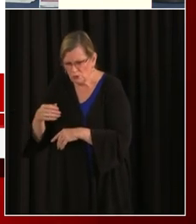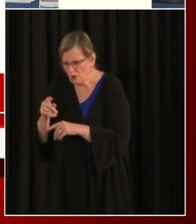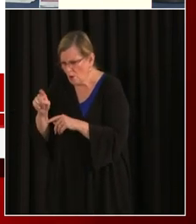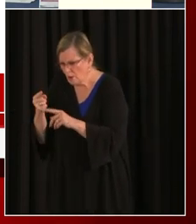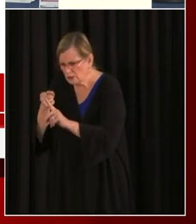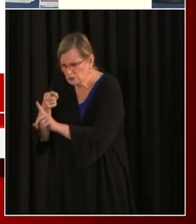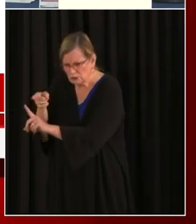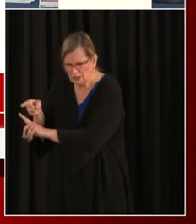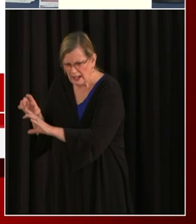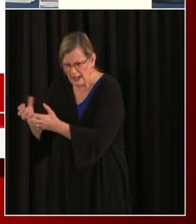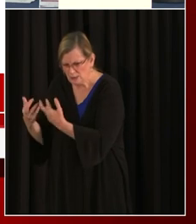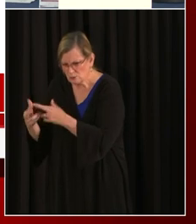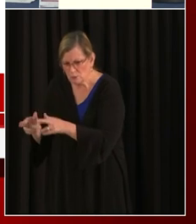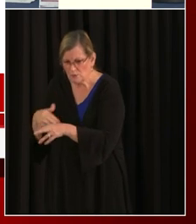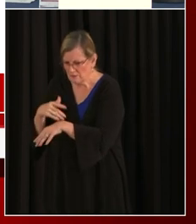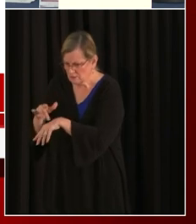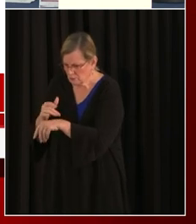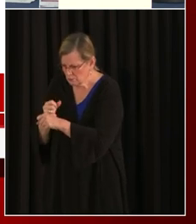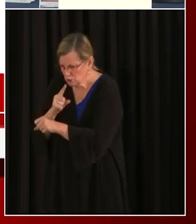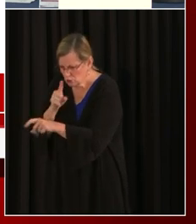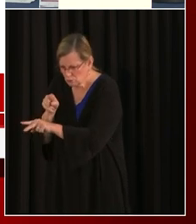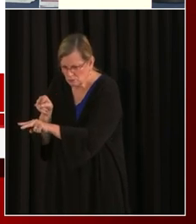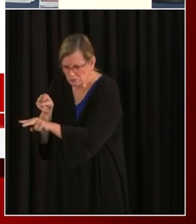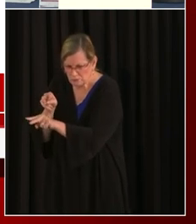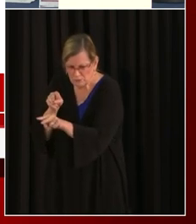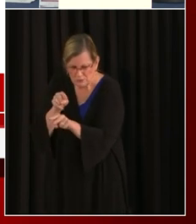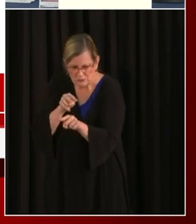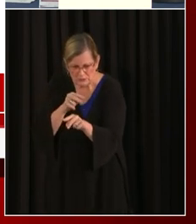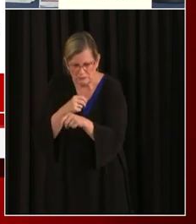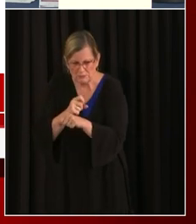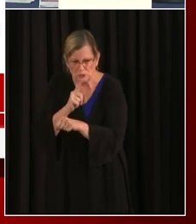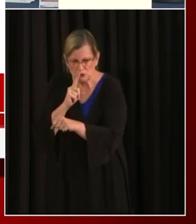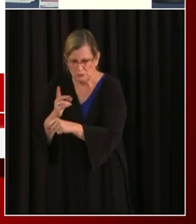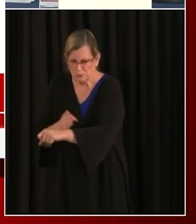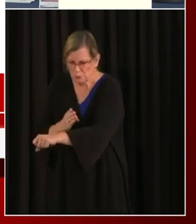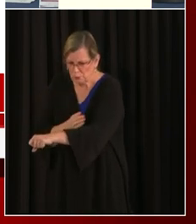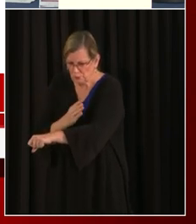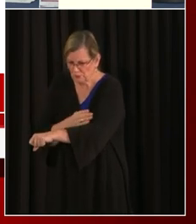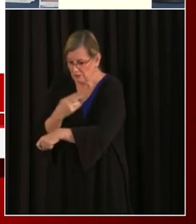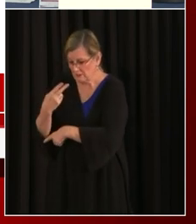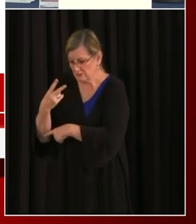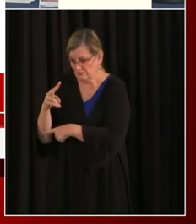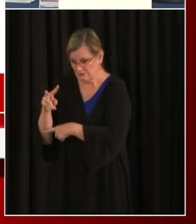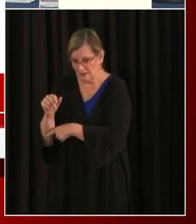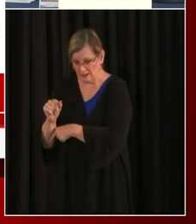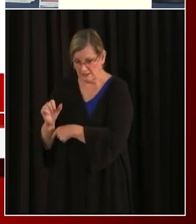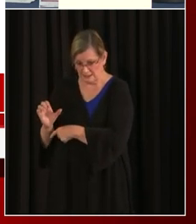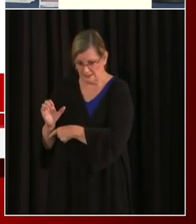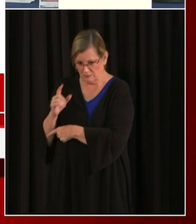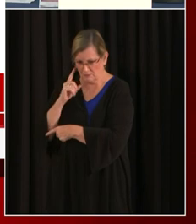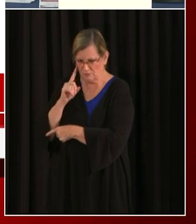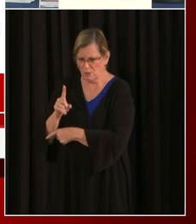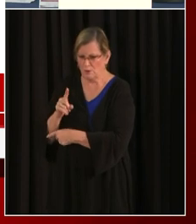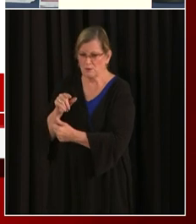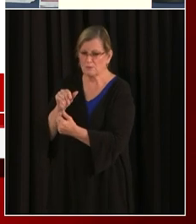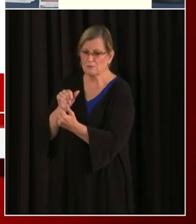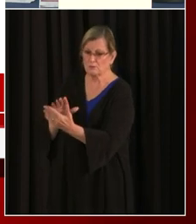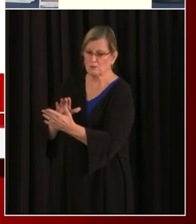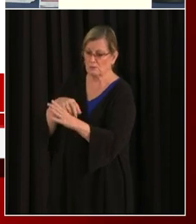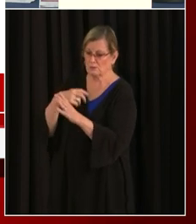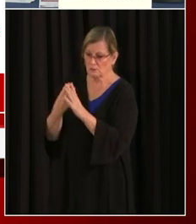few spaces. And so we'll continue this work and ensure that our buildings are appropriate for in-person learning for our